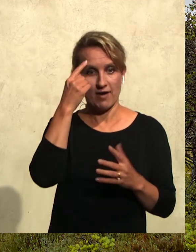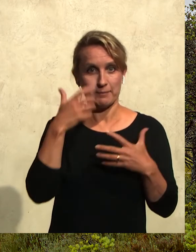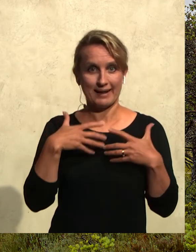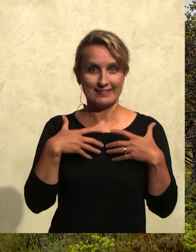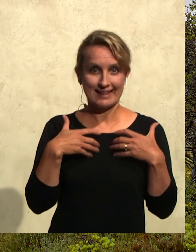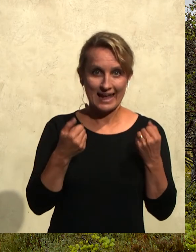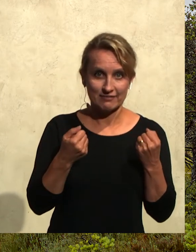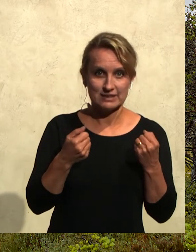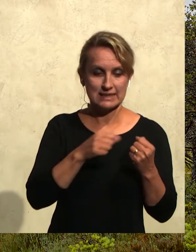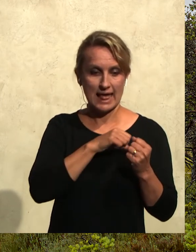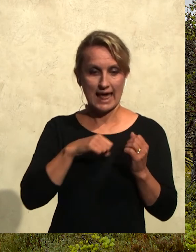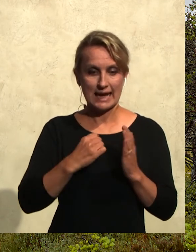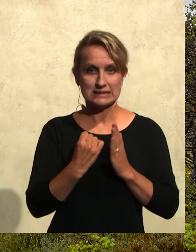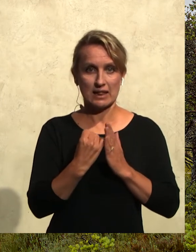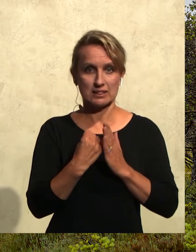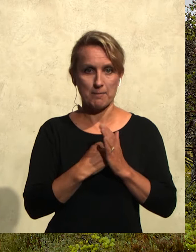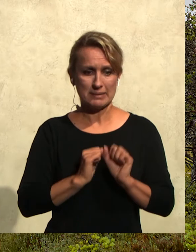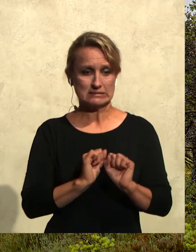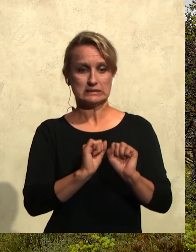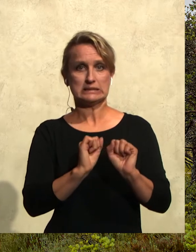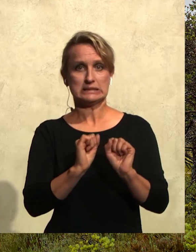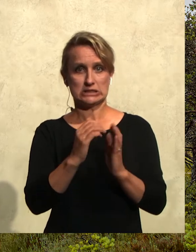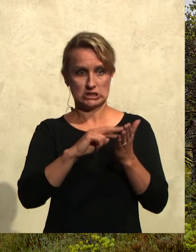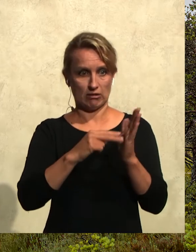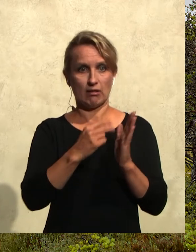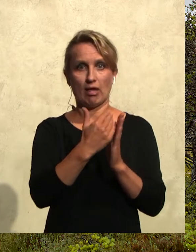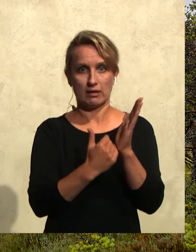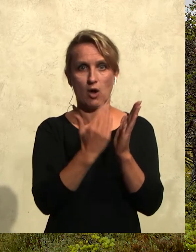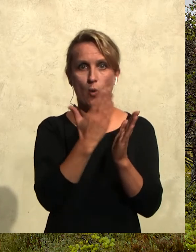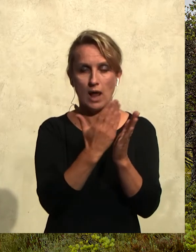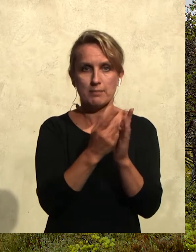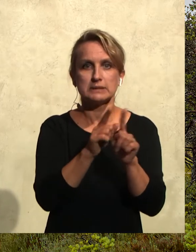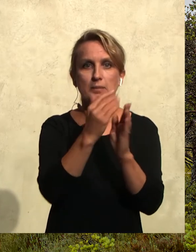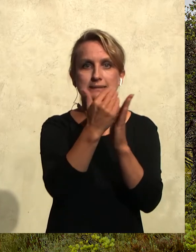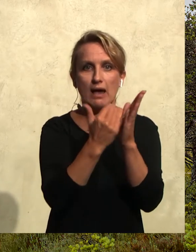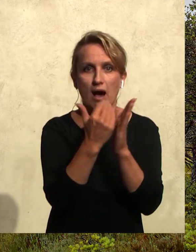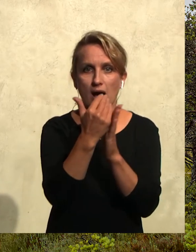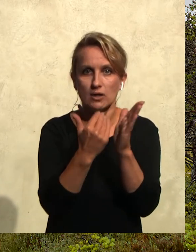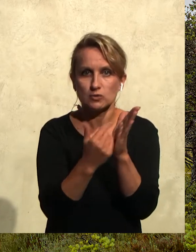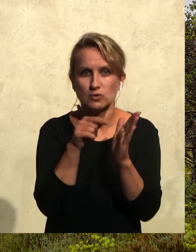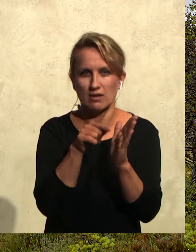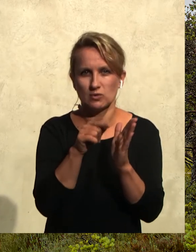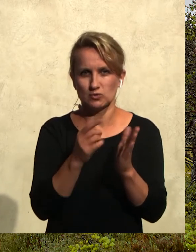also mental health legislation, although this often takes much longer to bring to